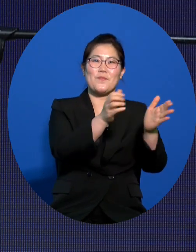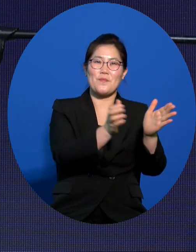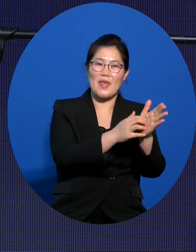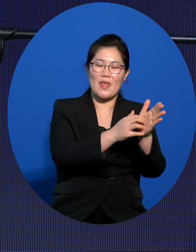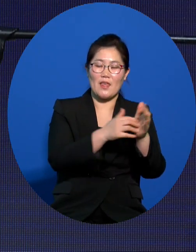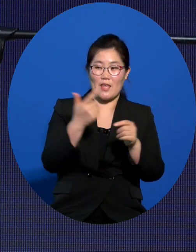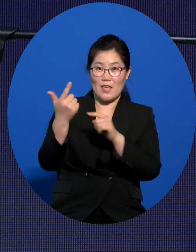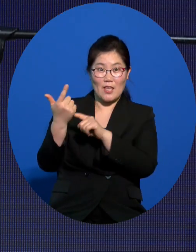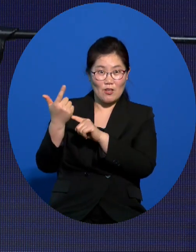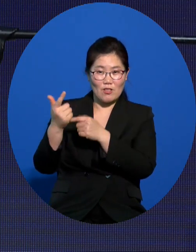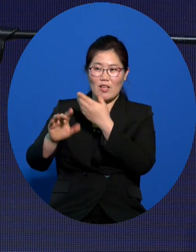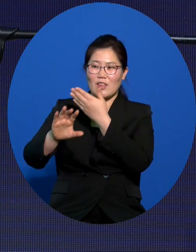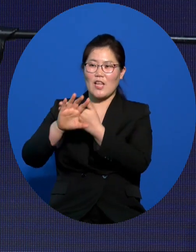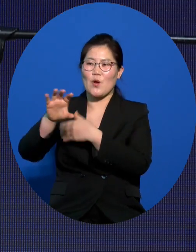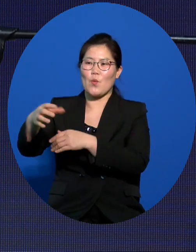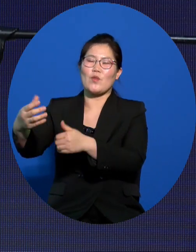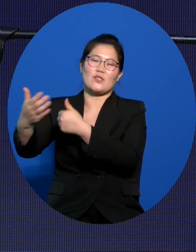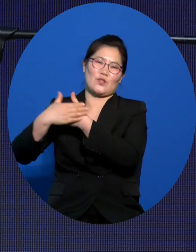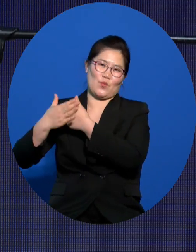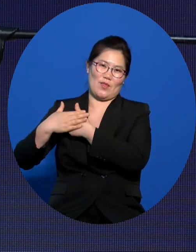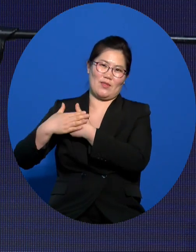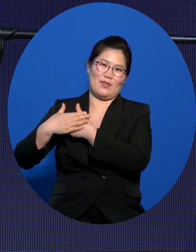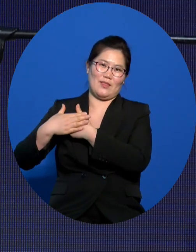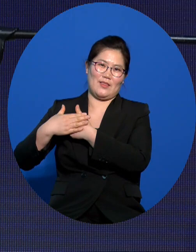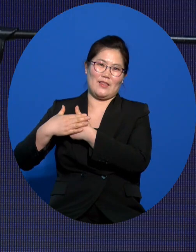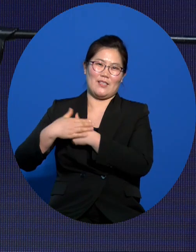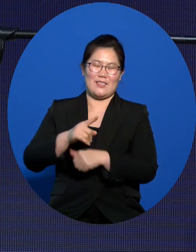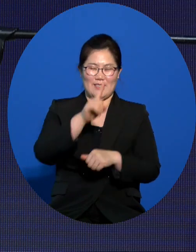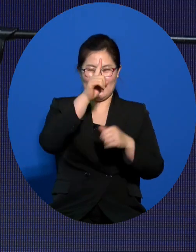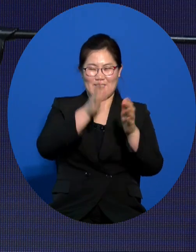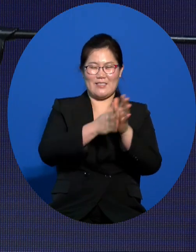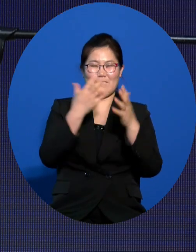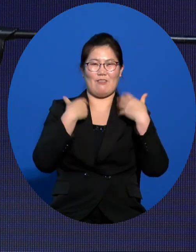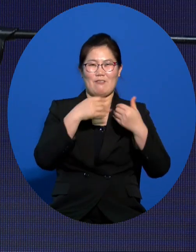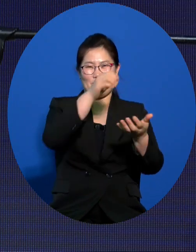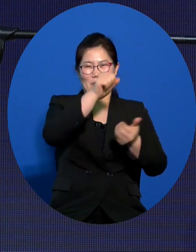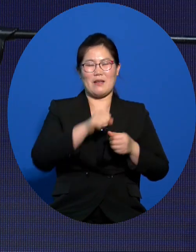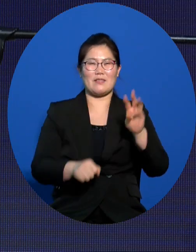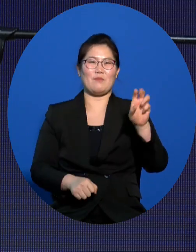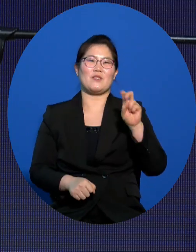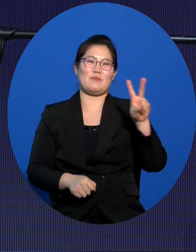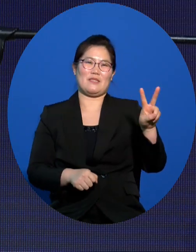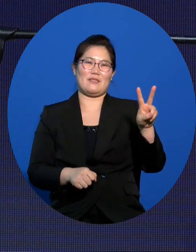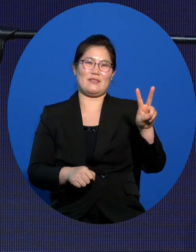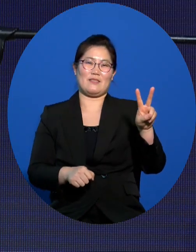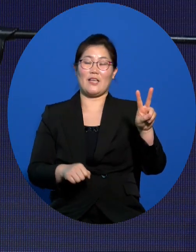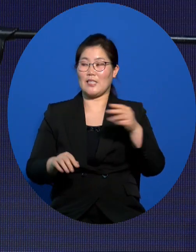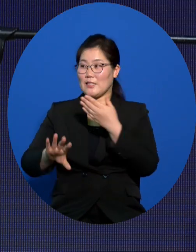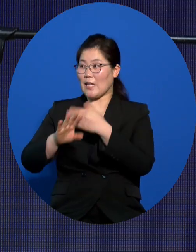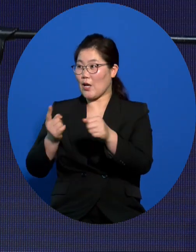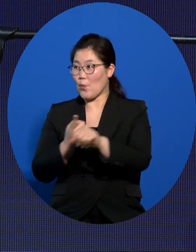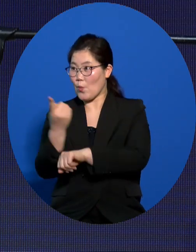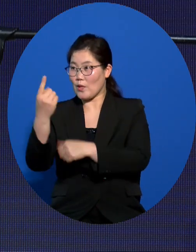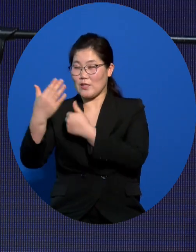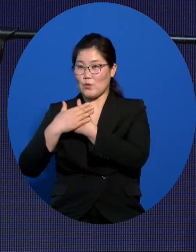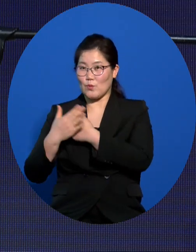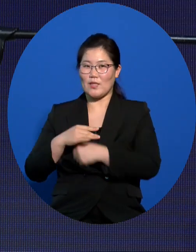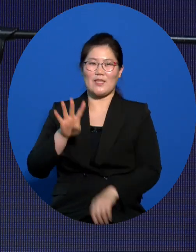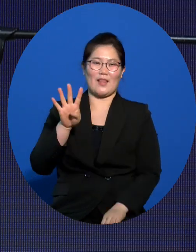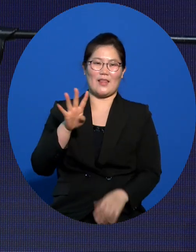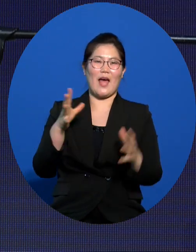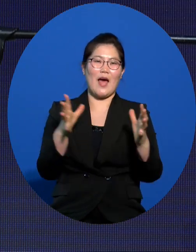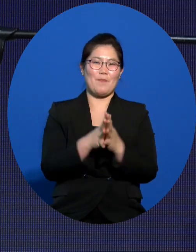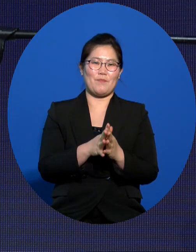The remaining 4 are the vehicles that has been supported from other organizations